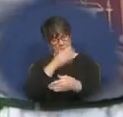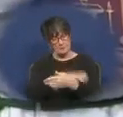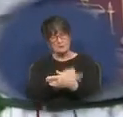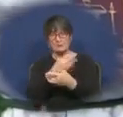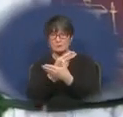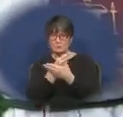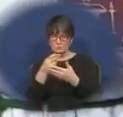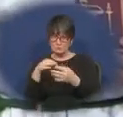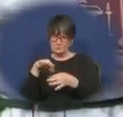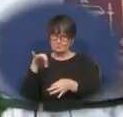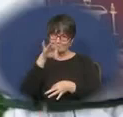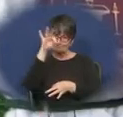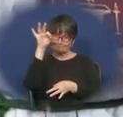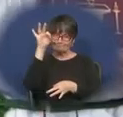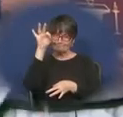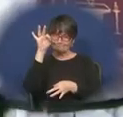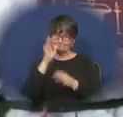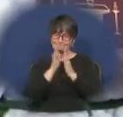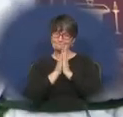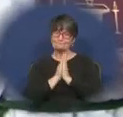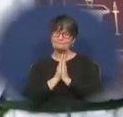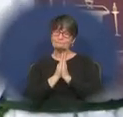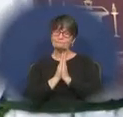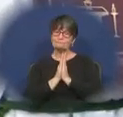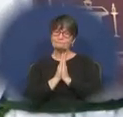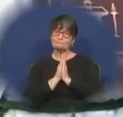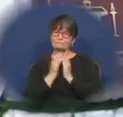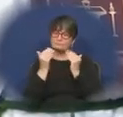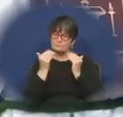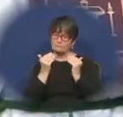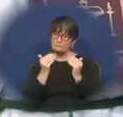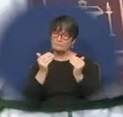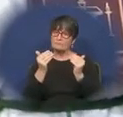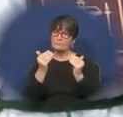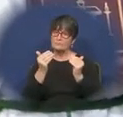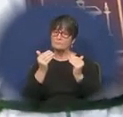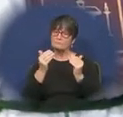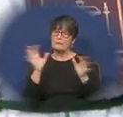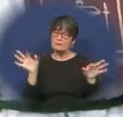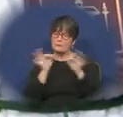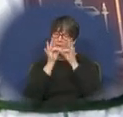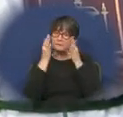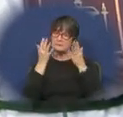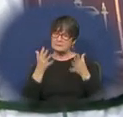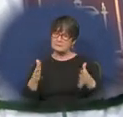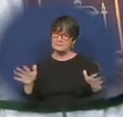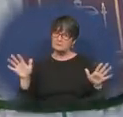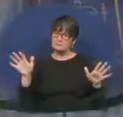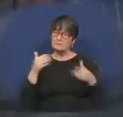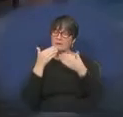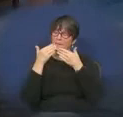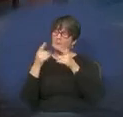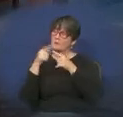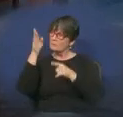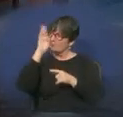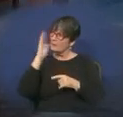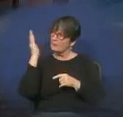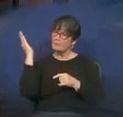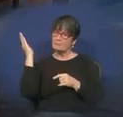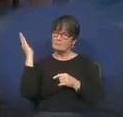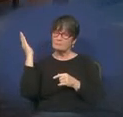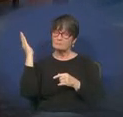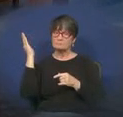the Son, and the Holy Spirit. Amen. Go forth, the Mass is ended. Thanks be to God.